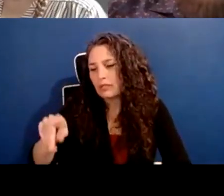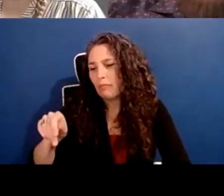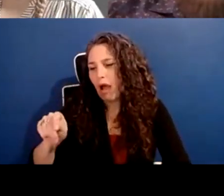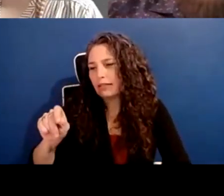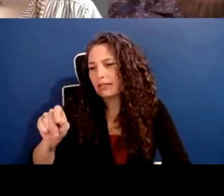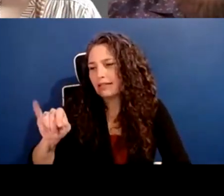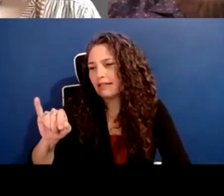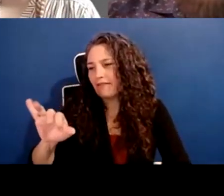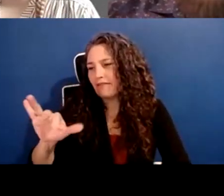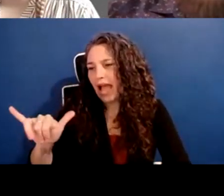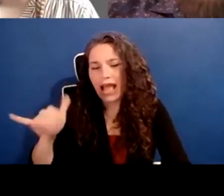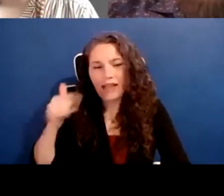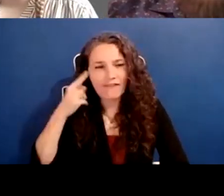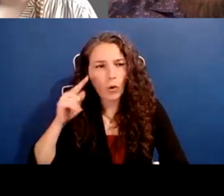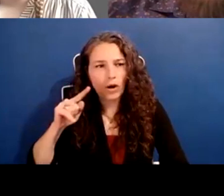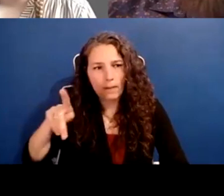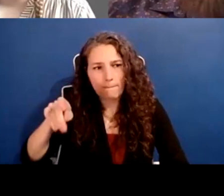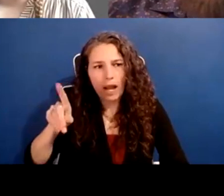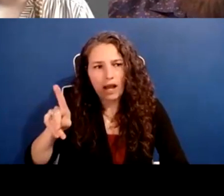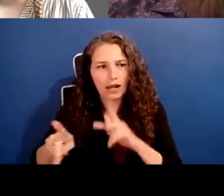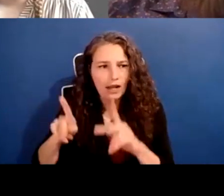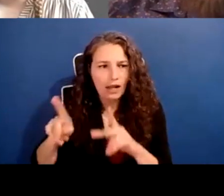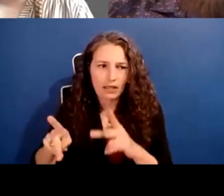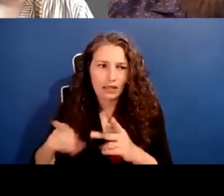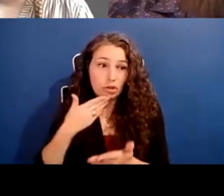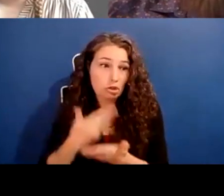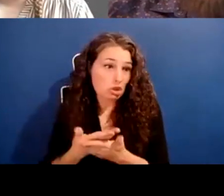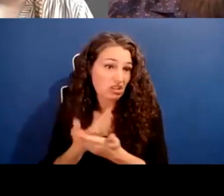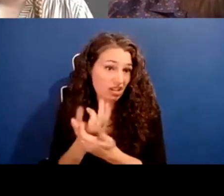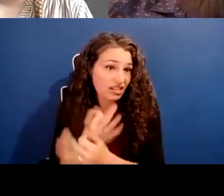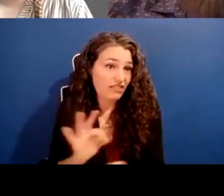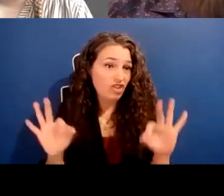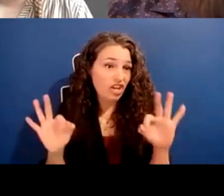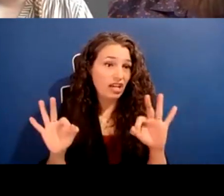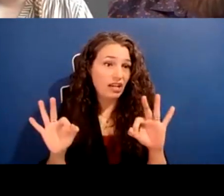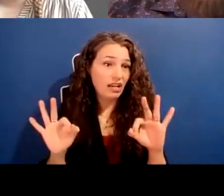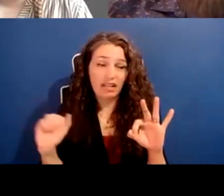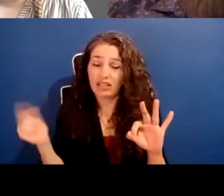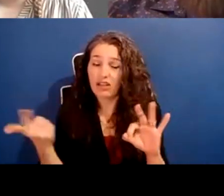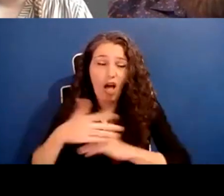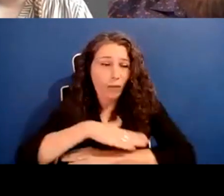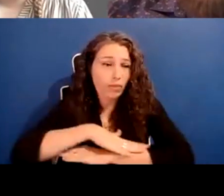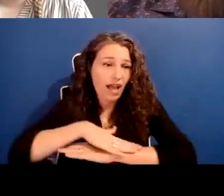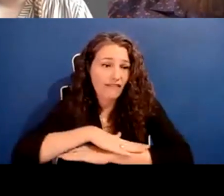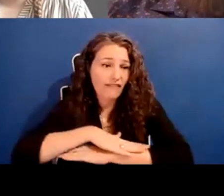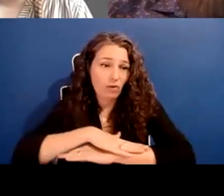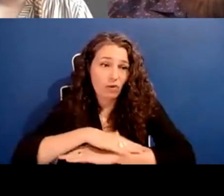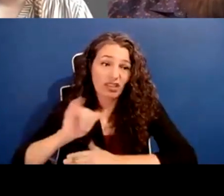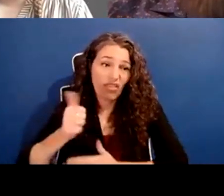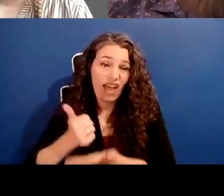works on not just Spotify, but if you host your podcast, you can get it on all the platforms, which is very helpful.